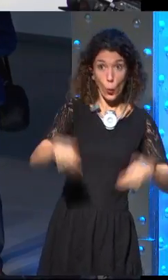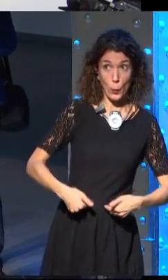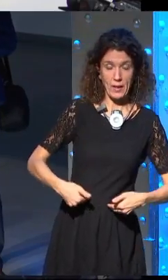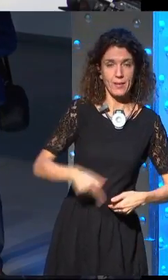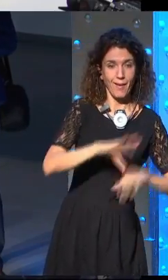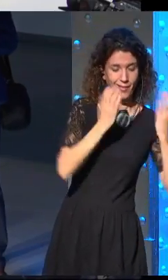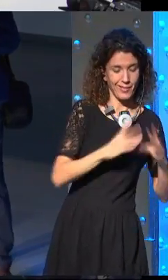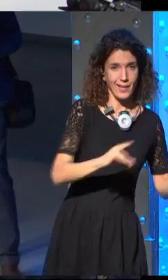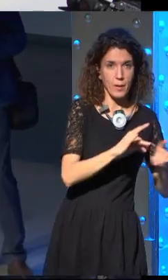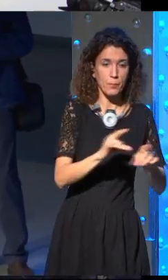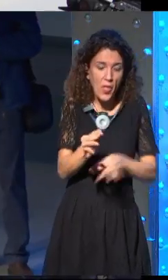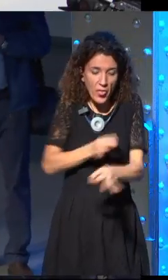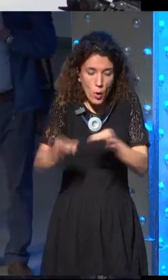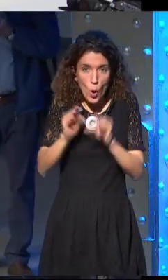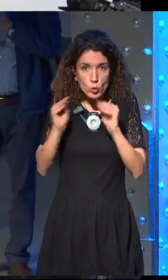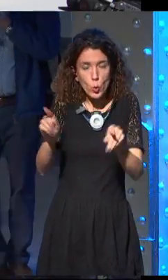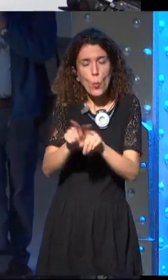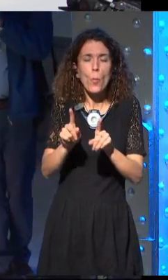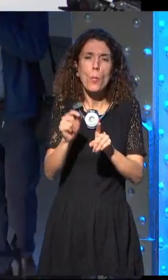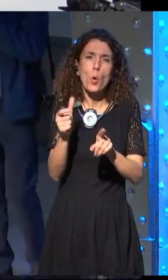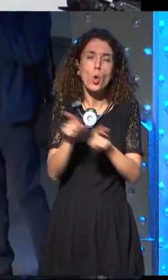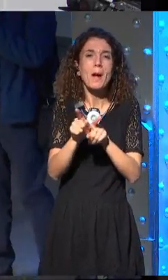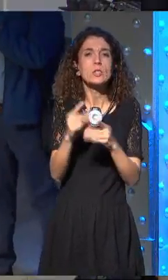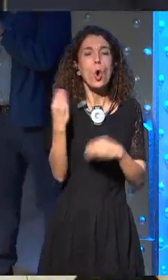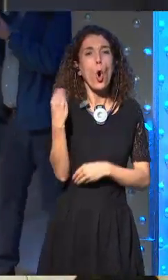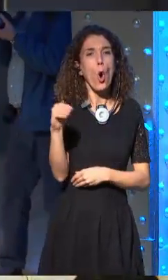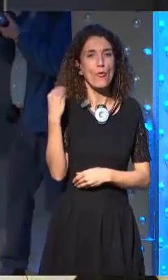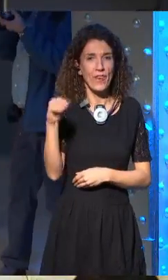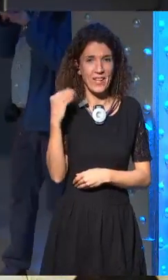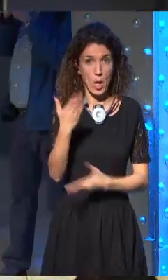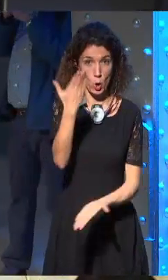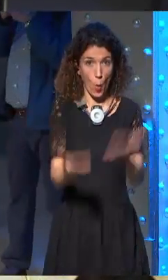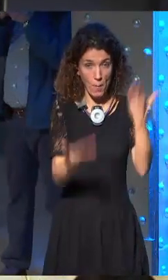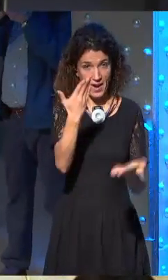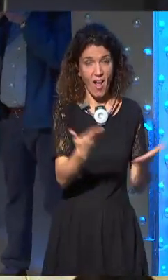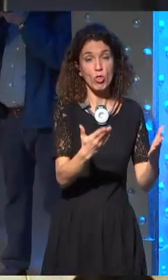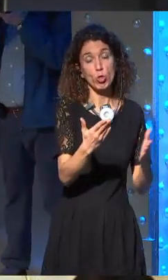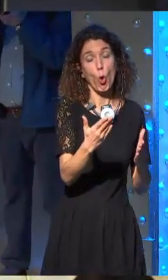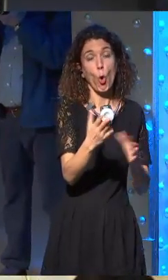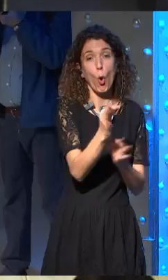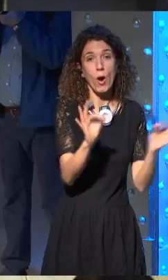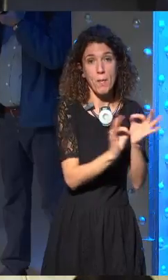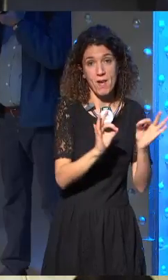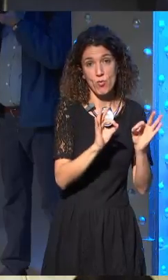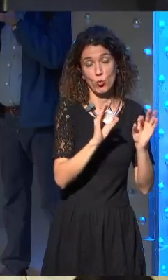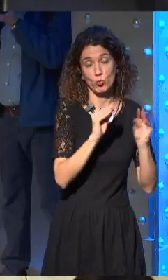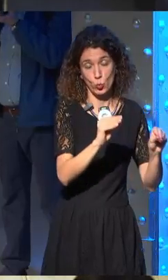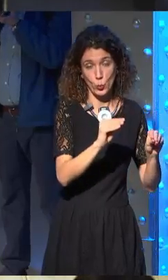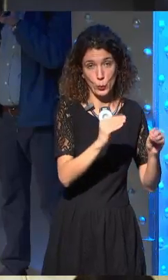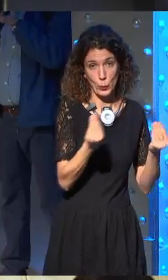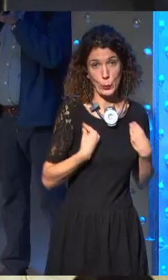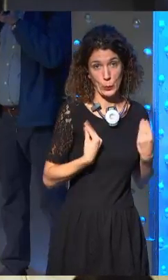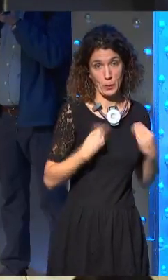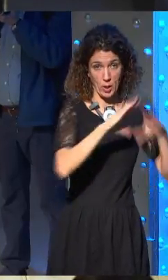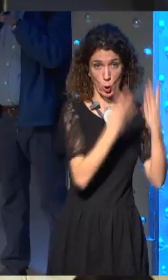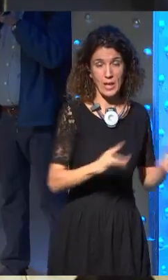came from space with your cells a little bit, between inverted commas, younger than your brothers that was on the